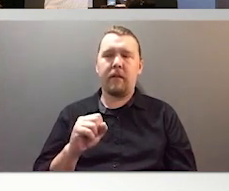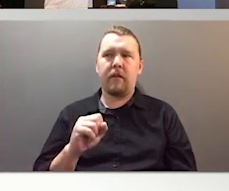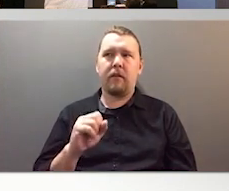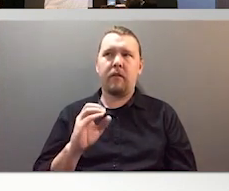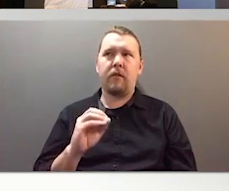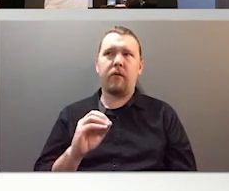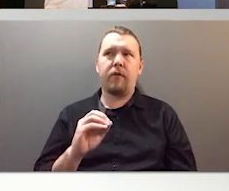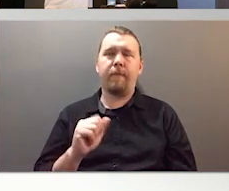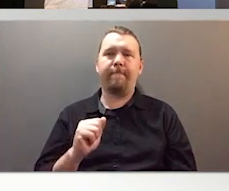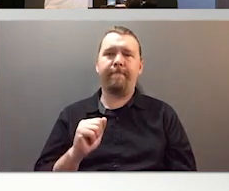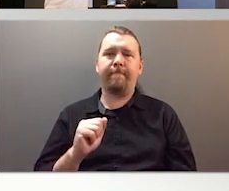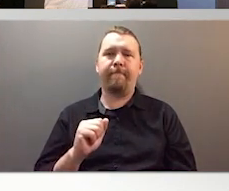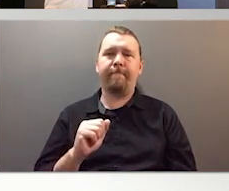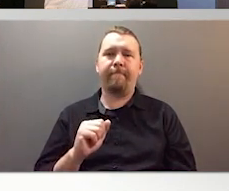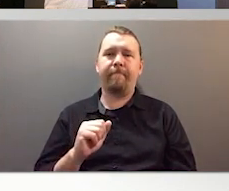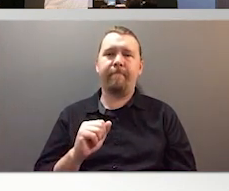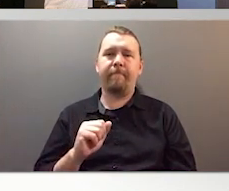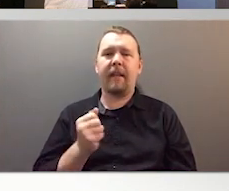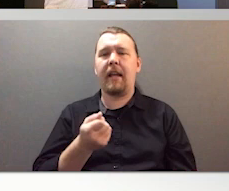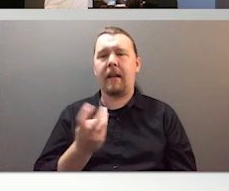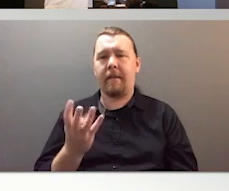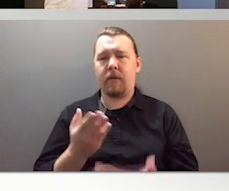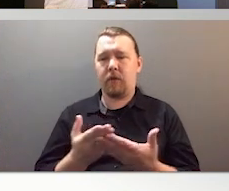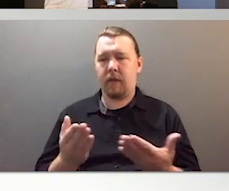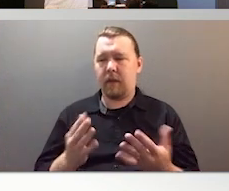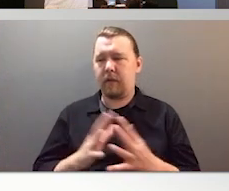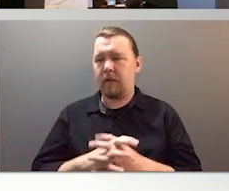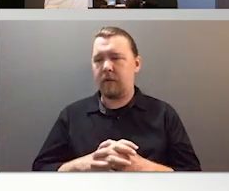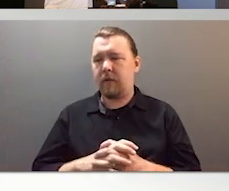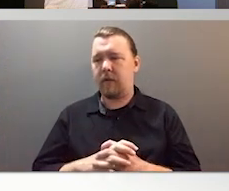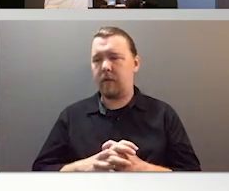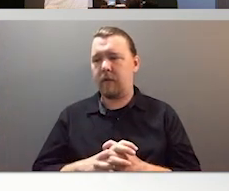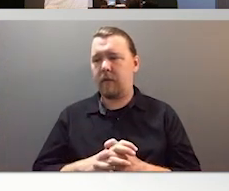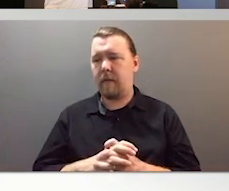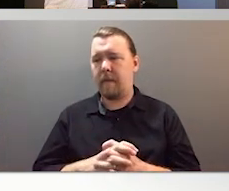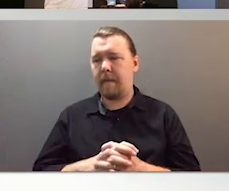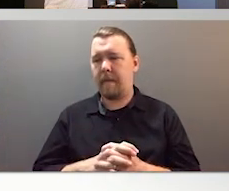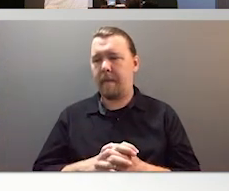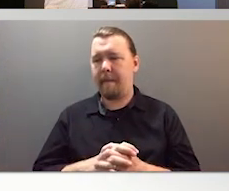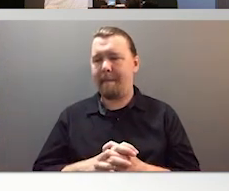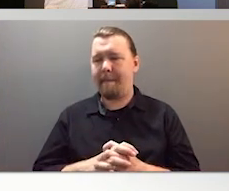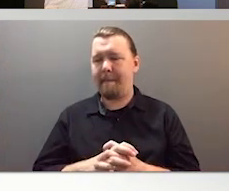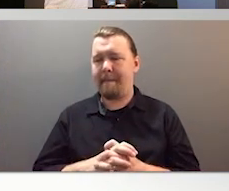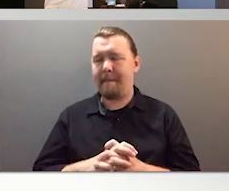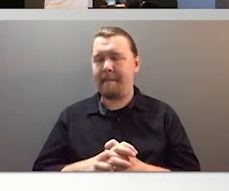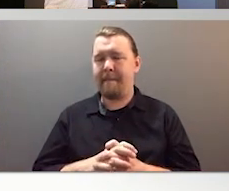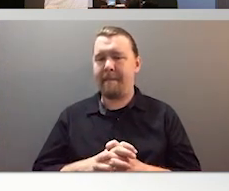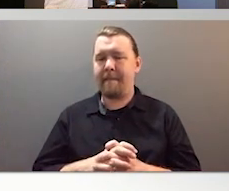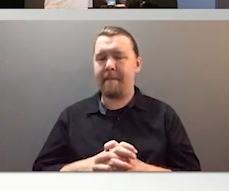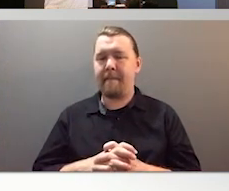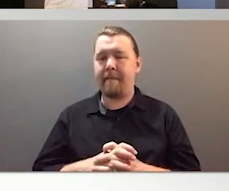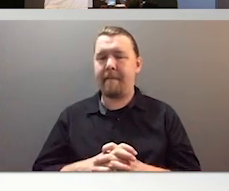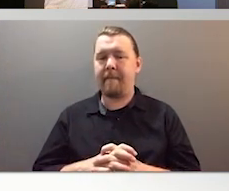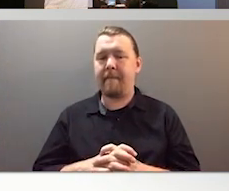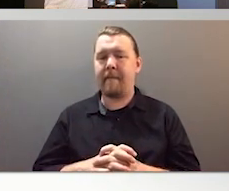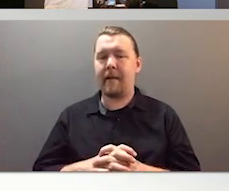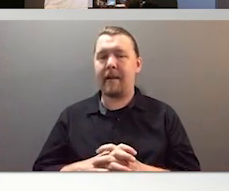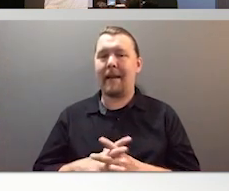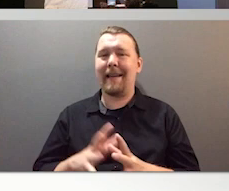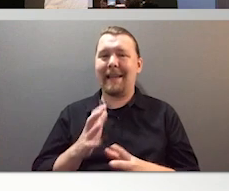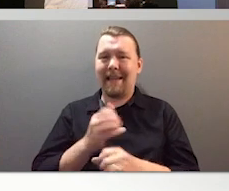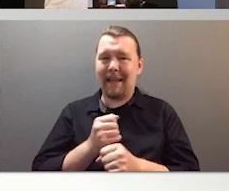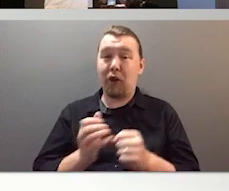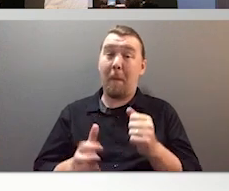Getting on the most consistent routine humanly possible. So, I'll give you an example. I went and got my brother last year in March.